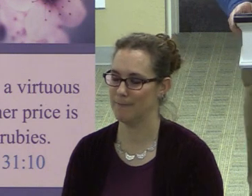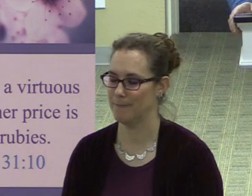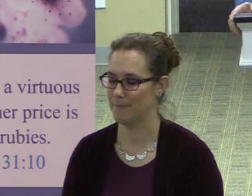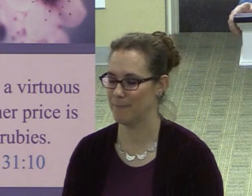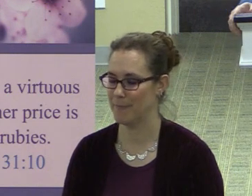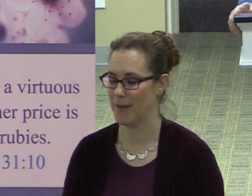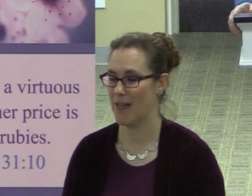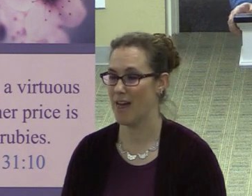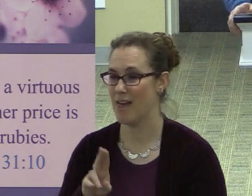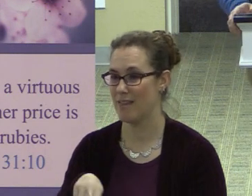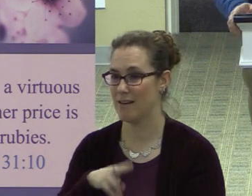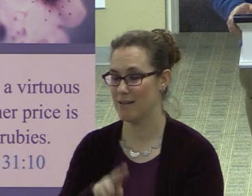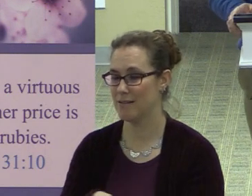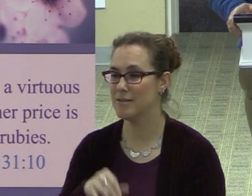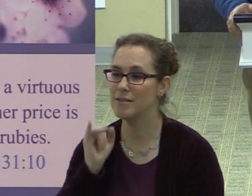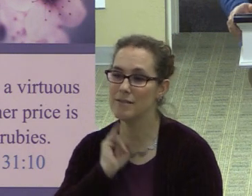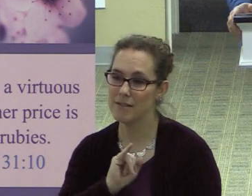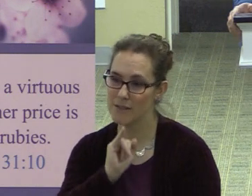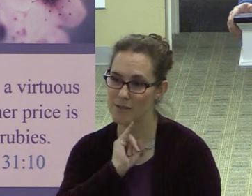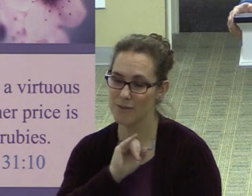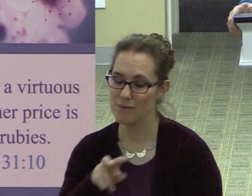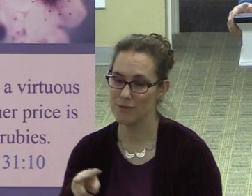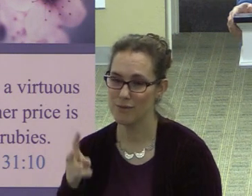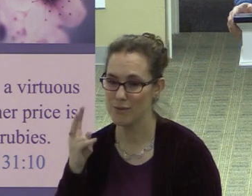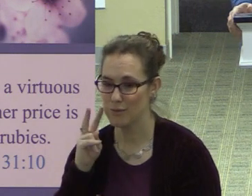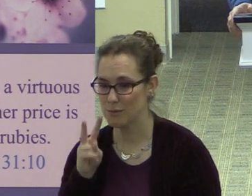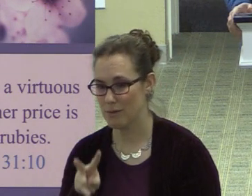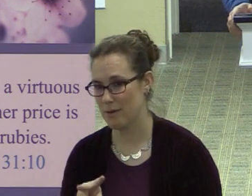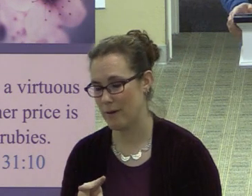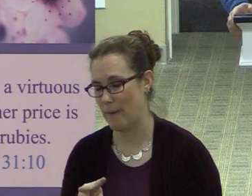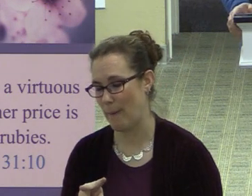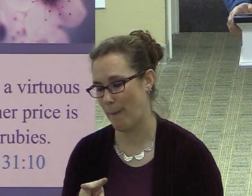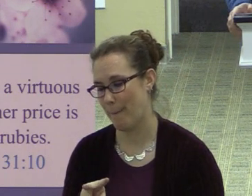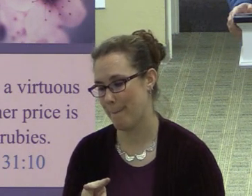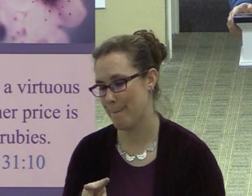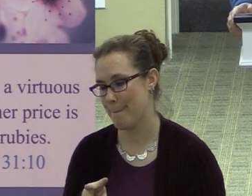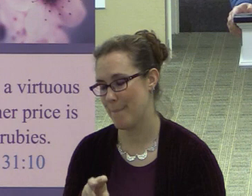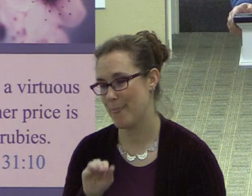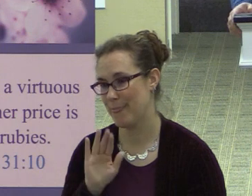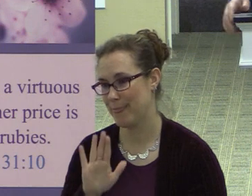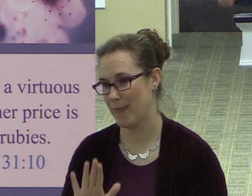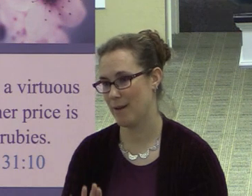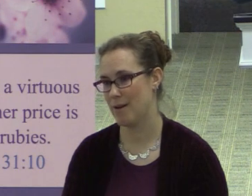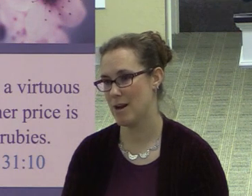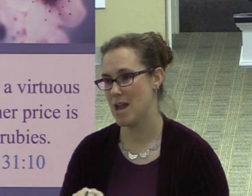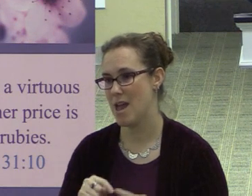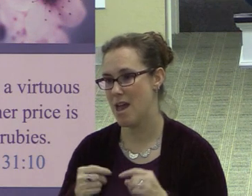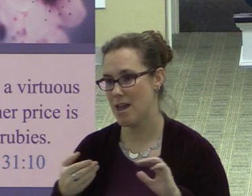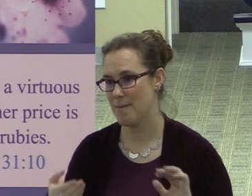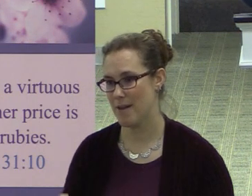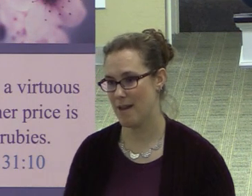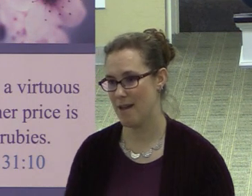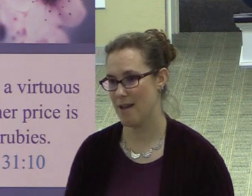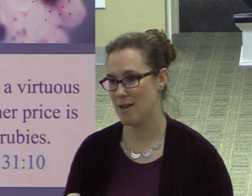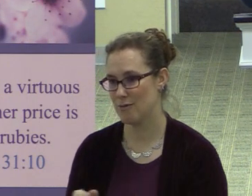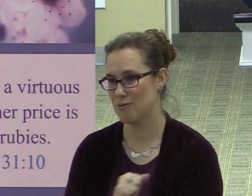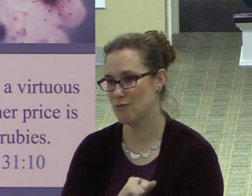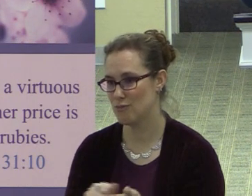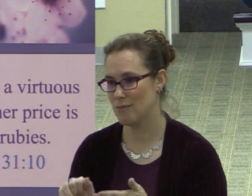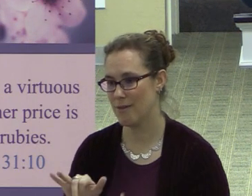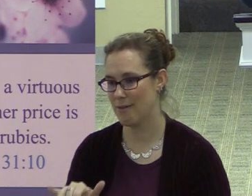And the nation of Israel just saw their enemy defeated like that.